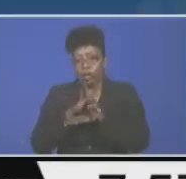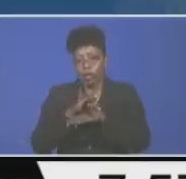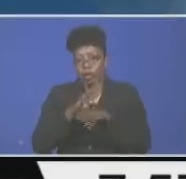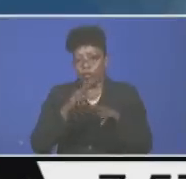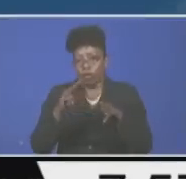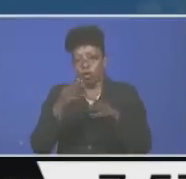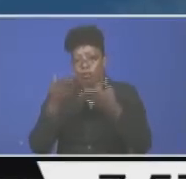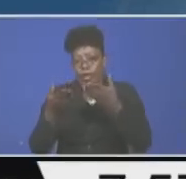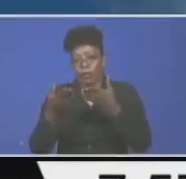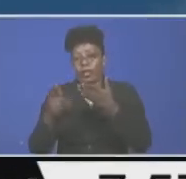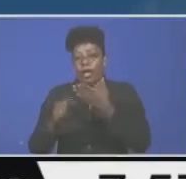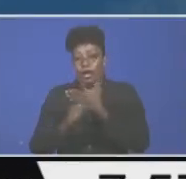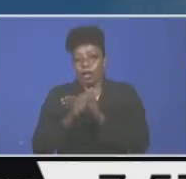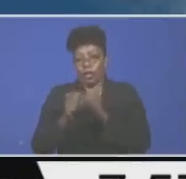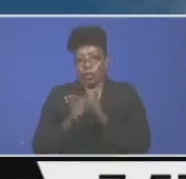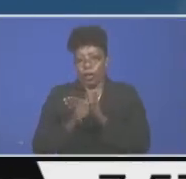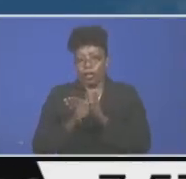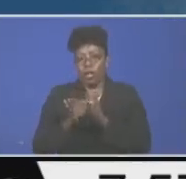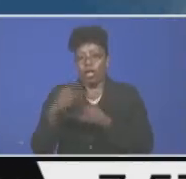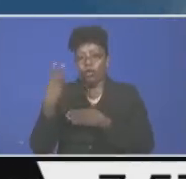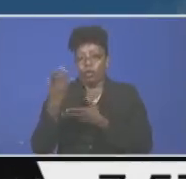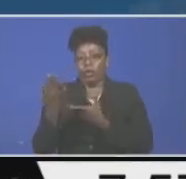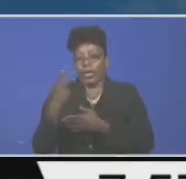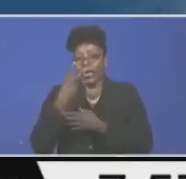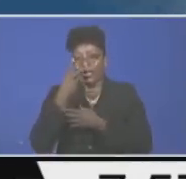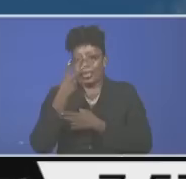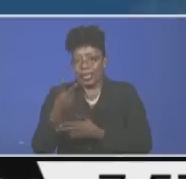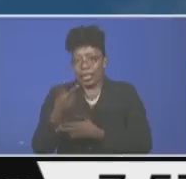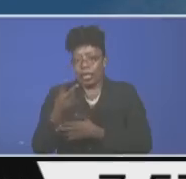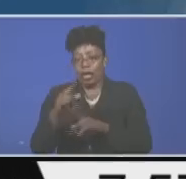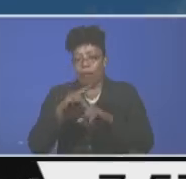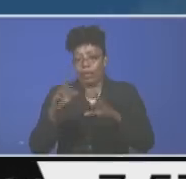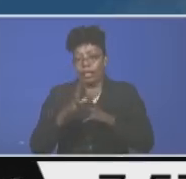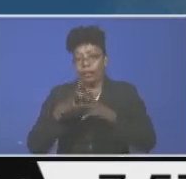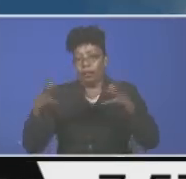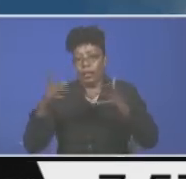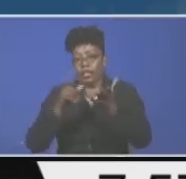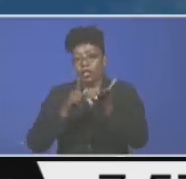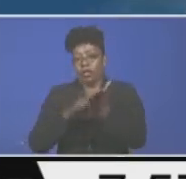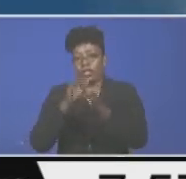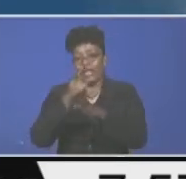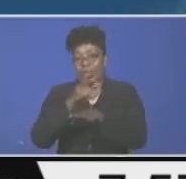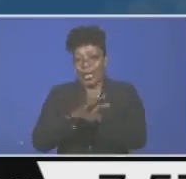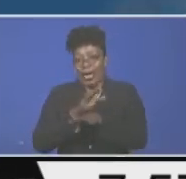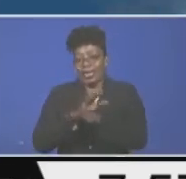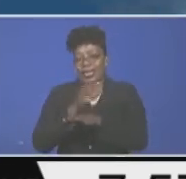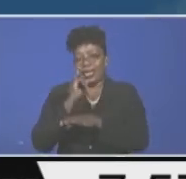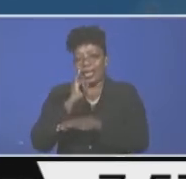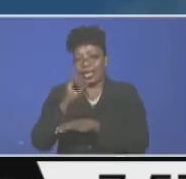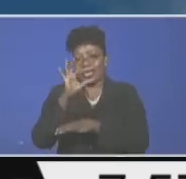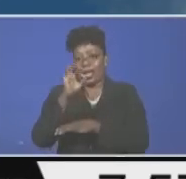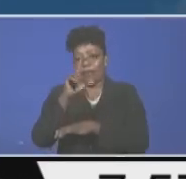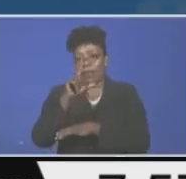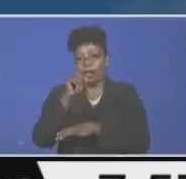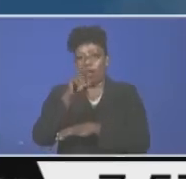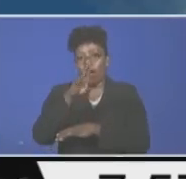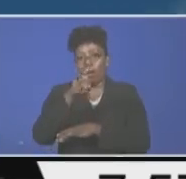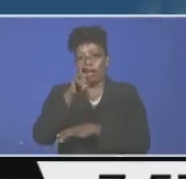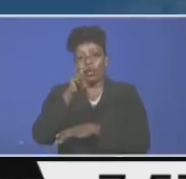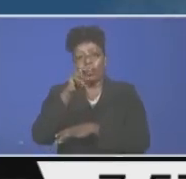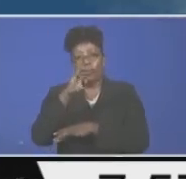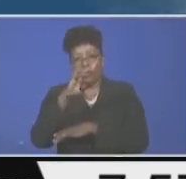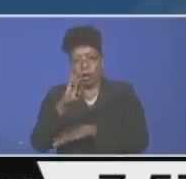pose a threat, but until then, we will just wait and see. But the big news tonight is Florence is a very powerful and dangerous hurricane packing